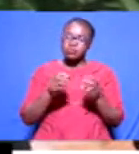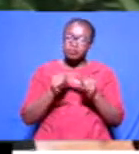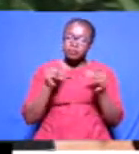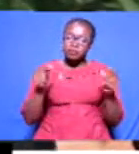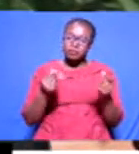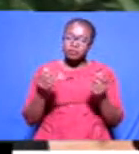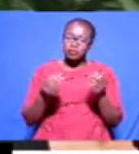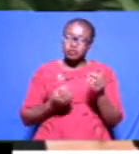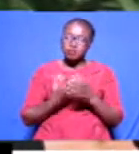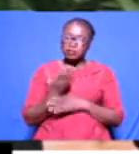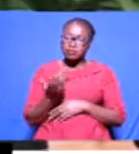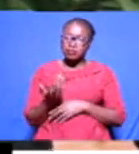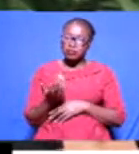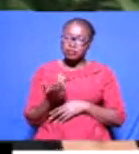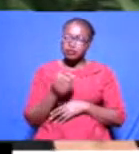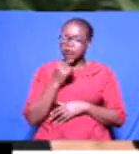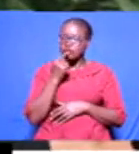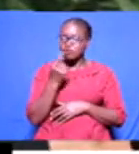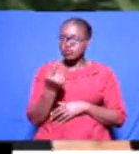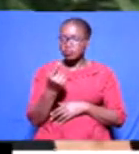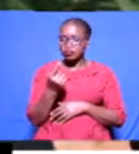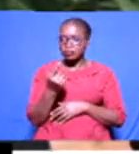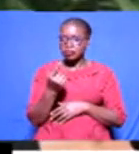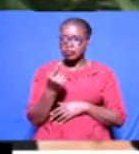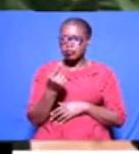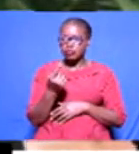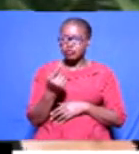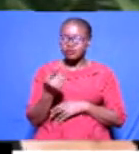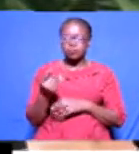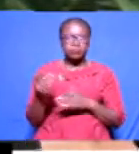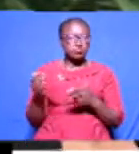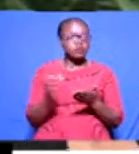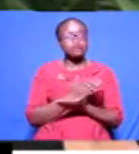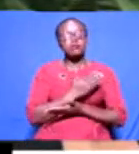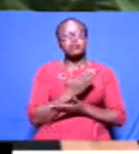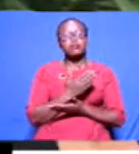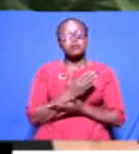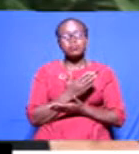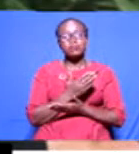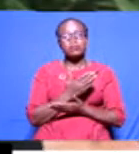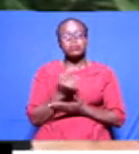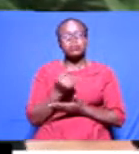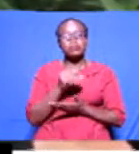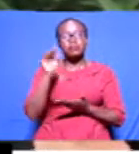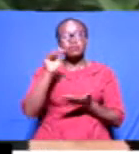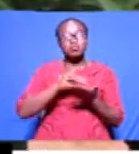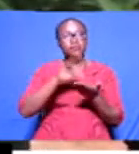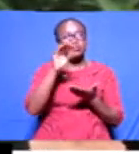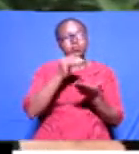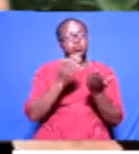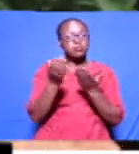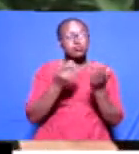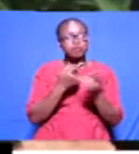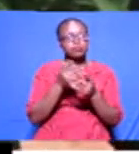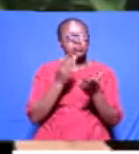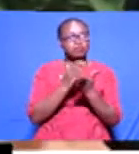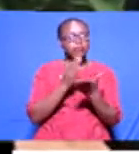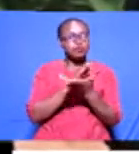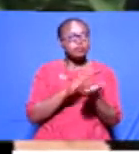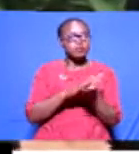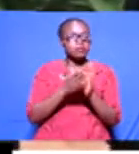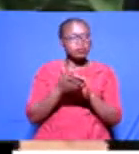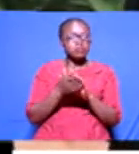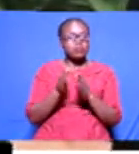coming there. Not sure that it will ever completely eradicate that little supermarket trip, but definitely becoming more and